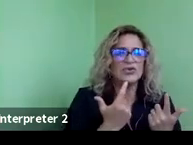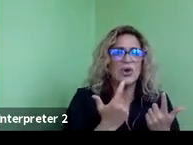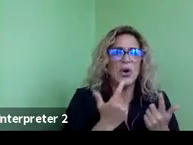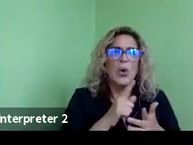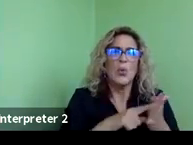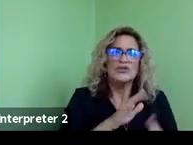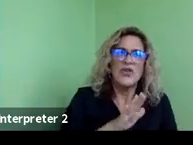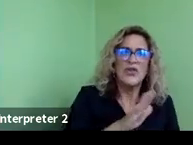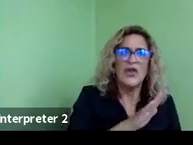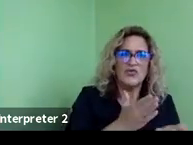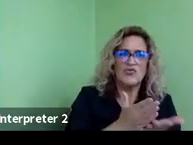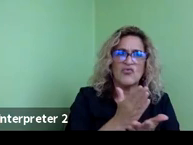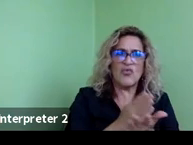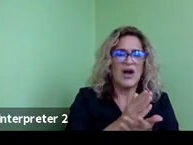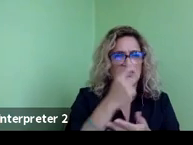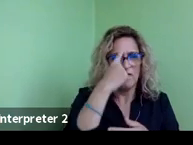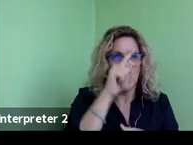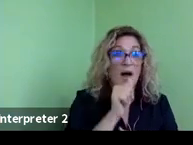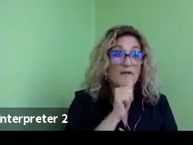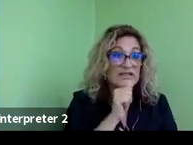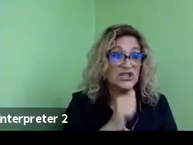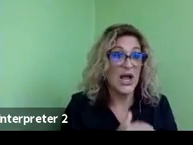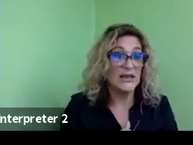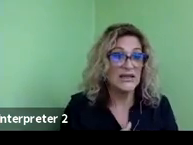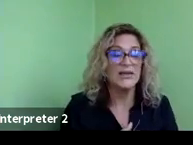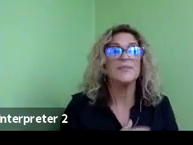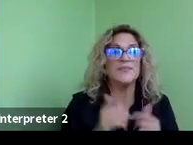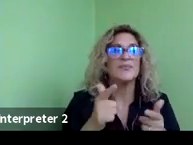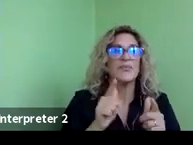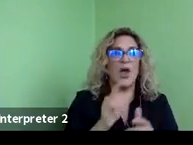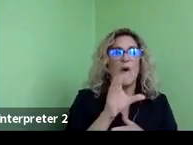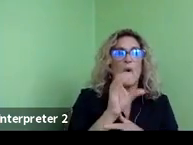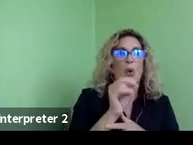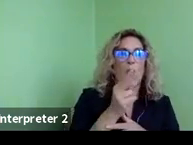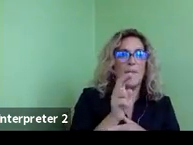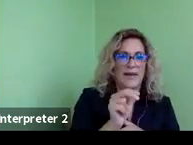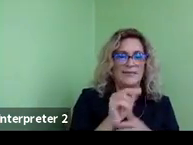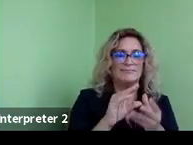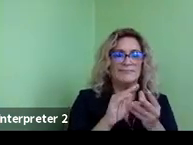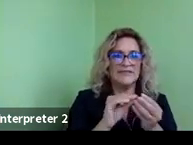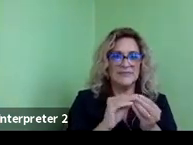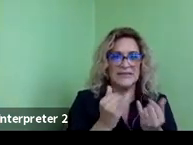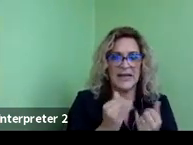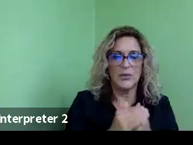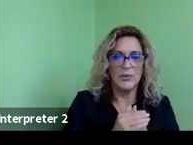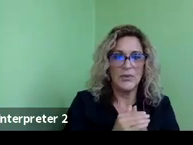confidentiality. Right, and I think a lot of that can be state